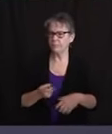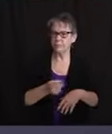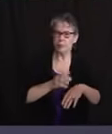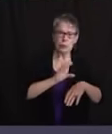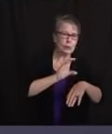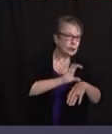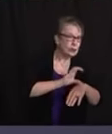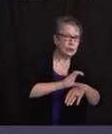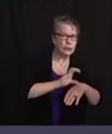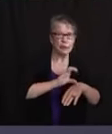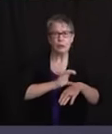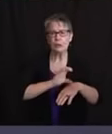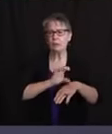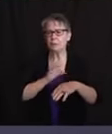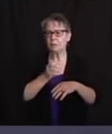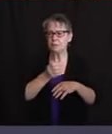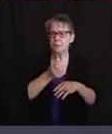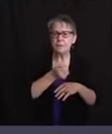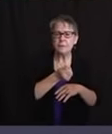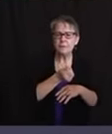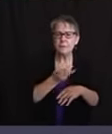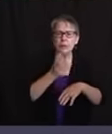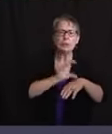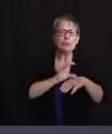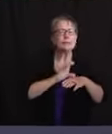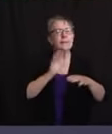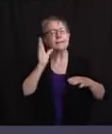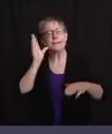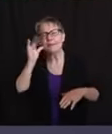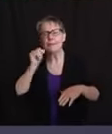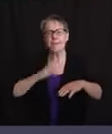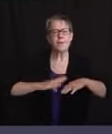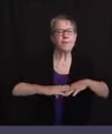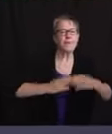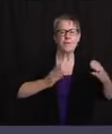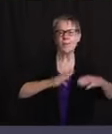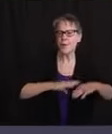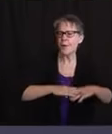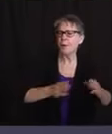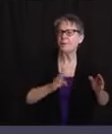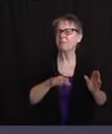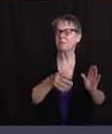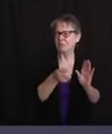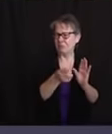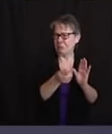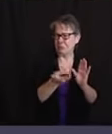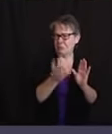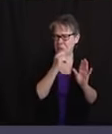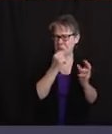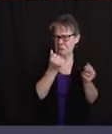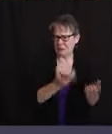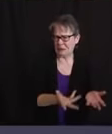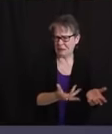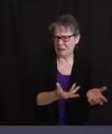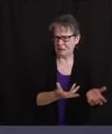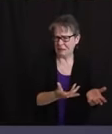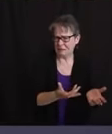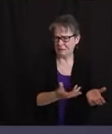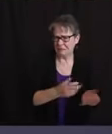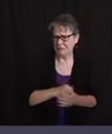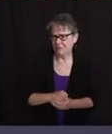small business side, are emblematic of the broader business community. Yeah, I probably should have said that. There's overwhelming good behavior and